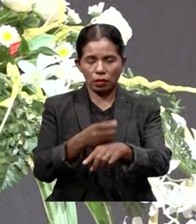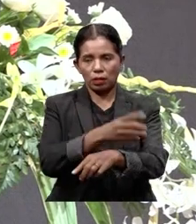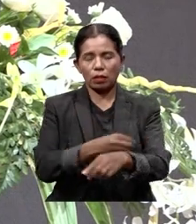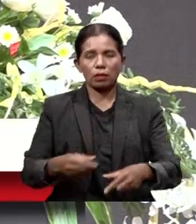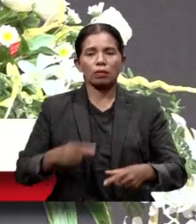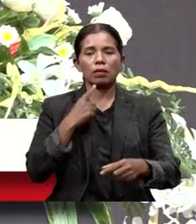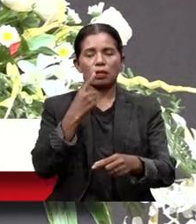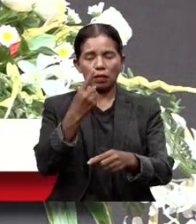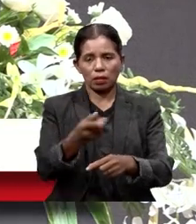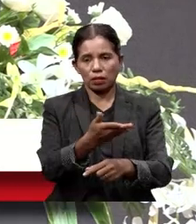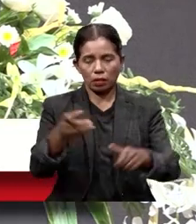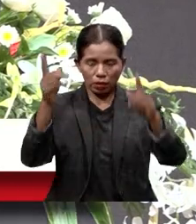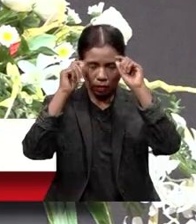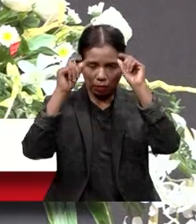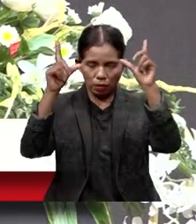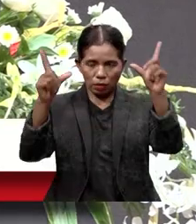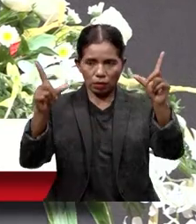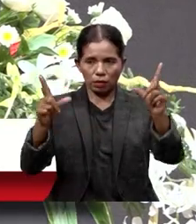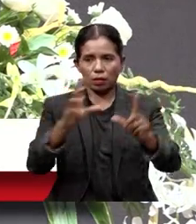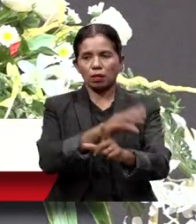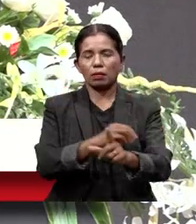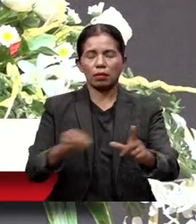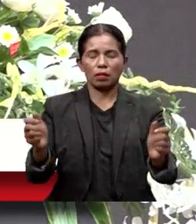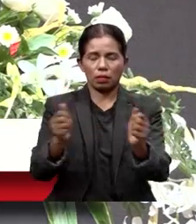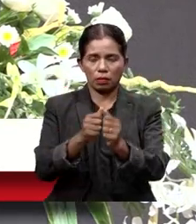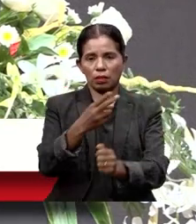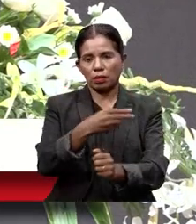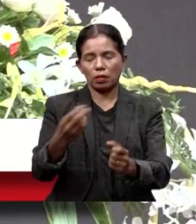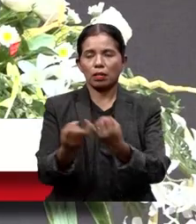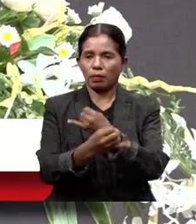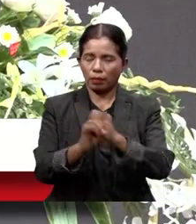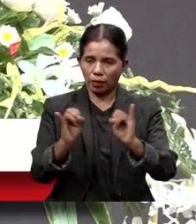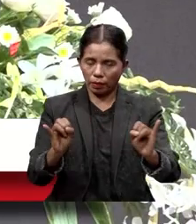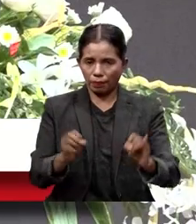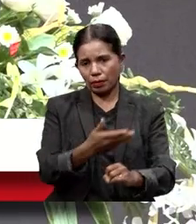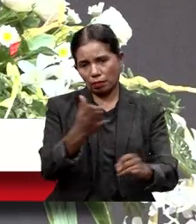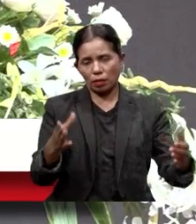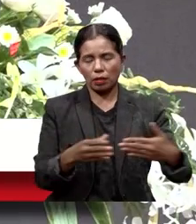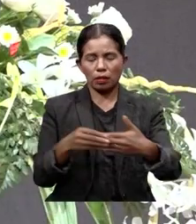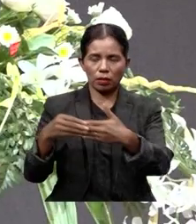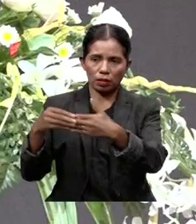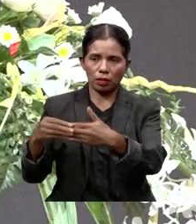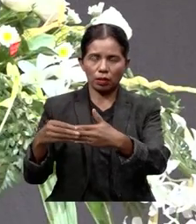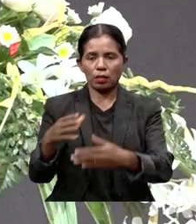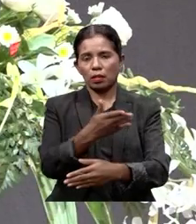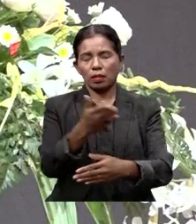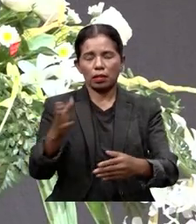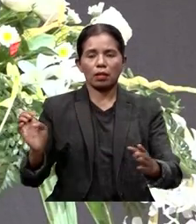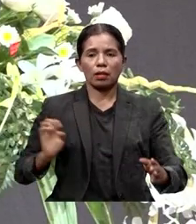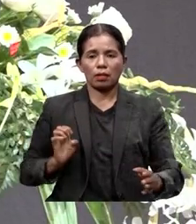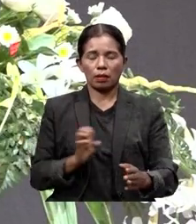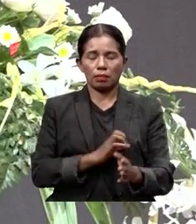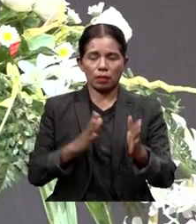expand Timor-Leste Republic of Indonesia relations. Your leadership and the efforts of your embassy team have